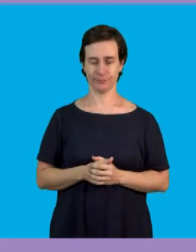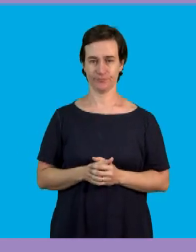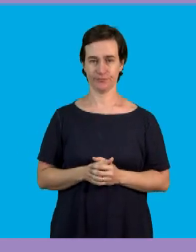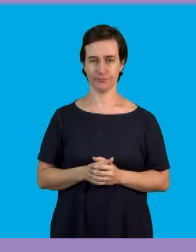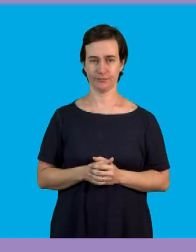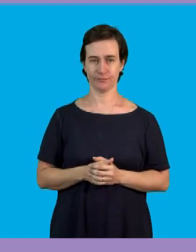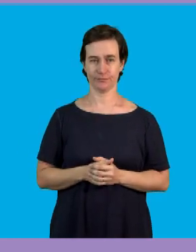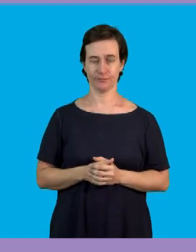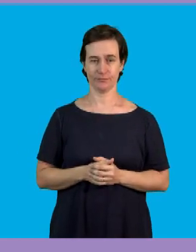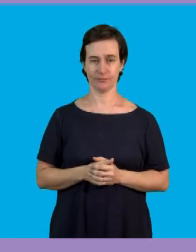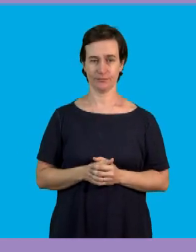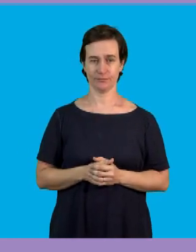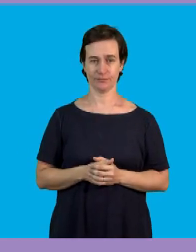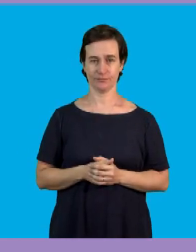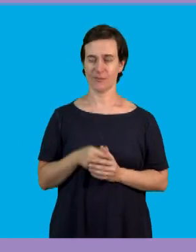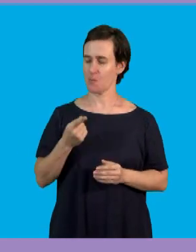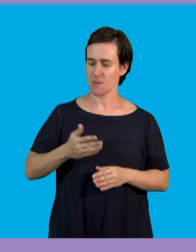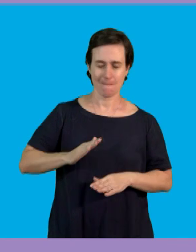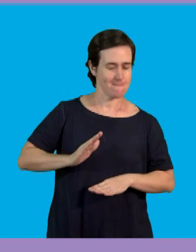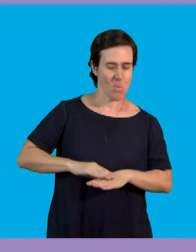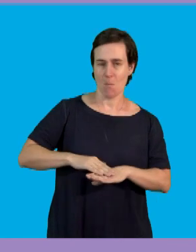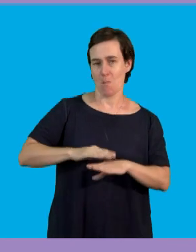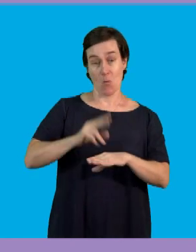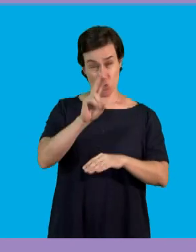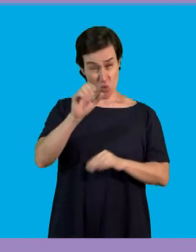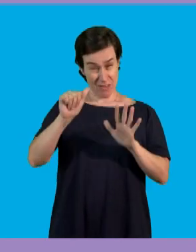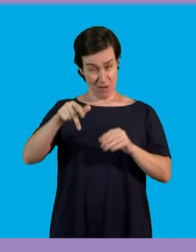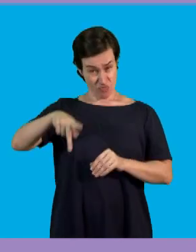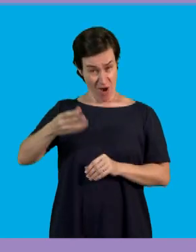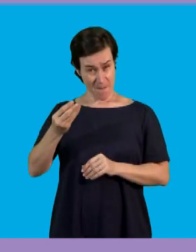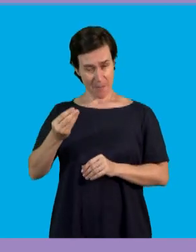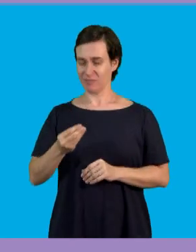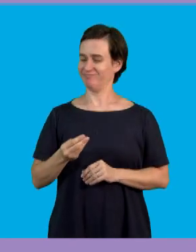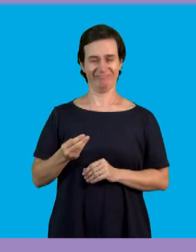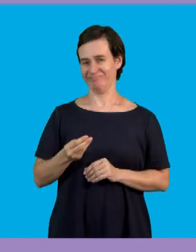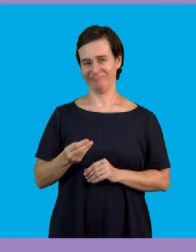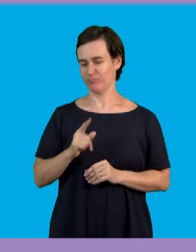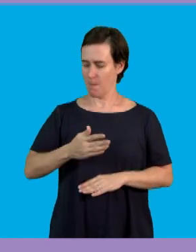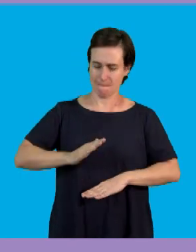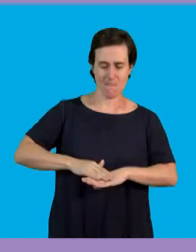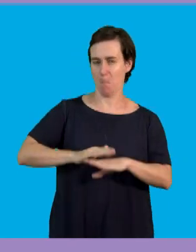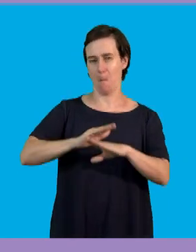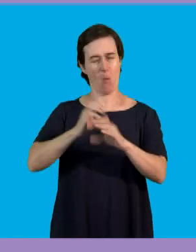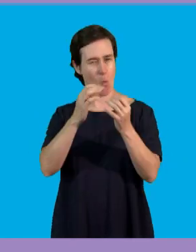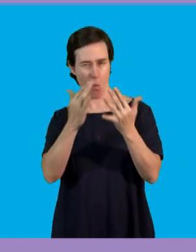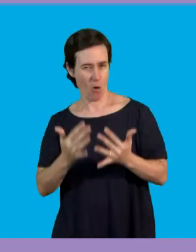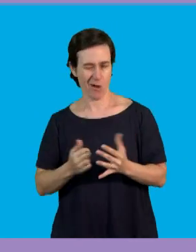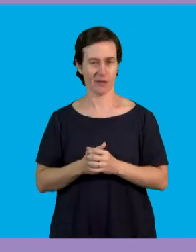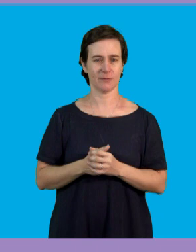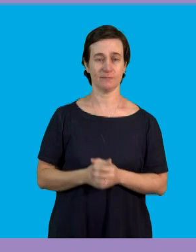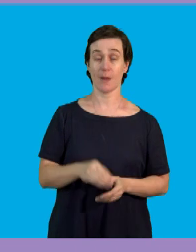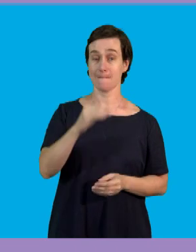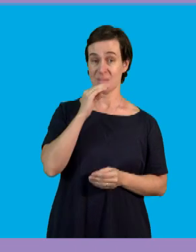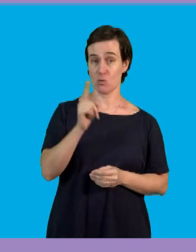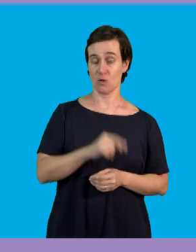206, right? But because 206 is not a prime number, we need to break it down even further. And